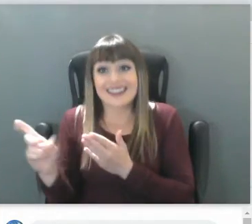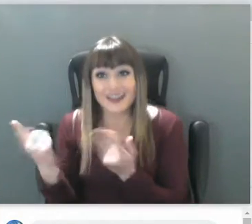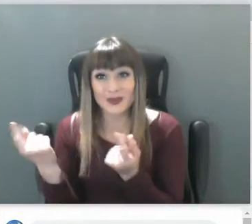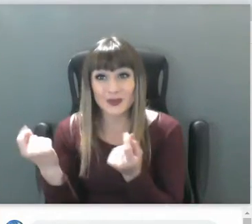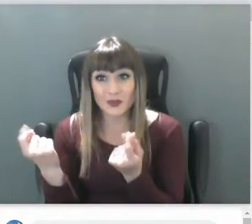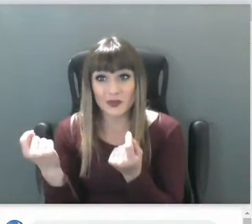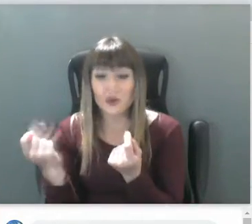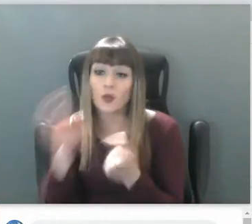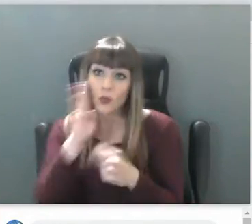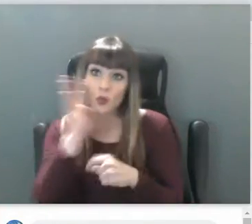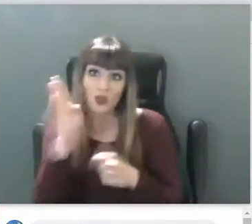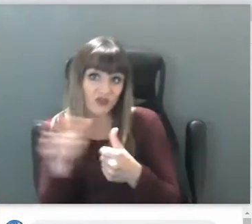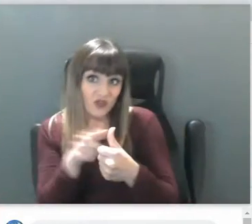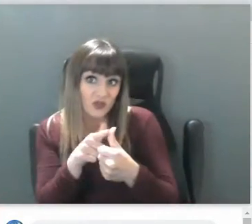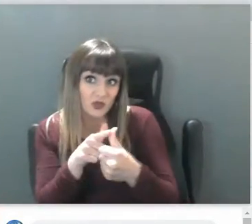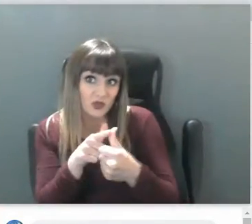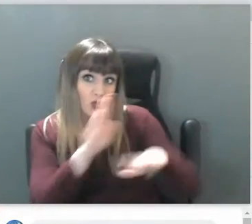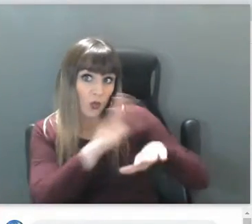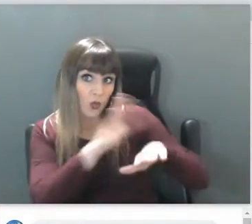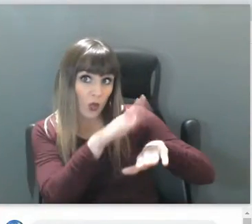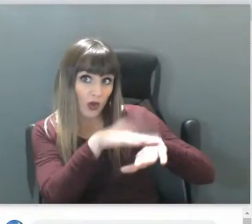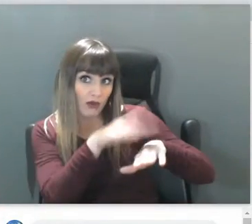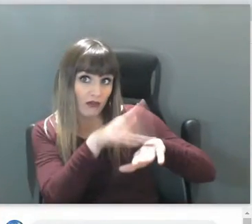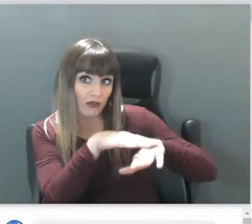warn the predator as well before they